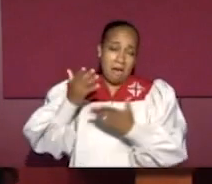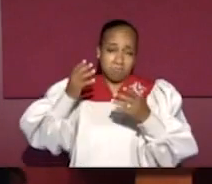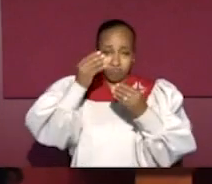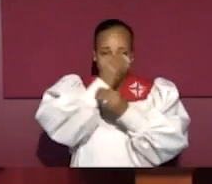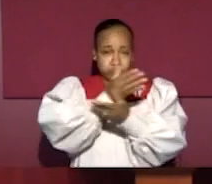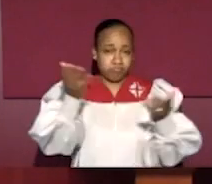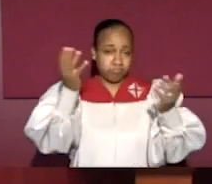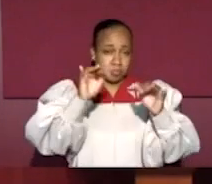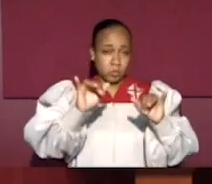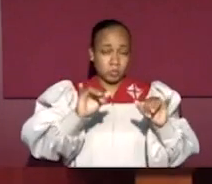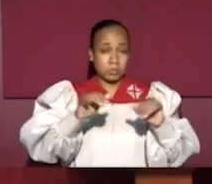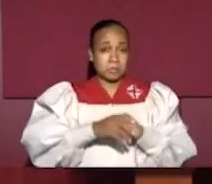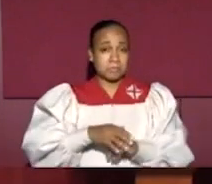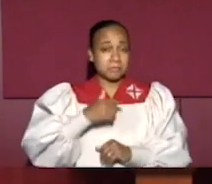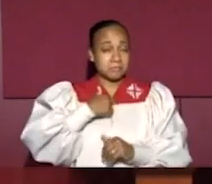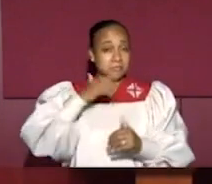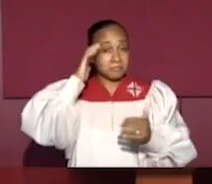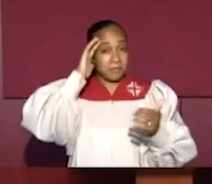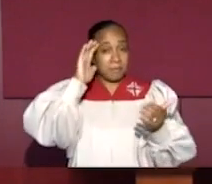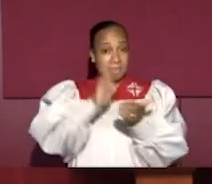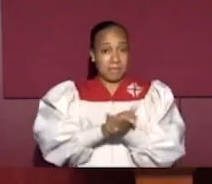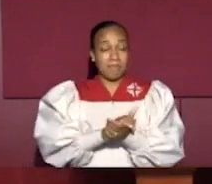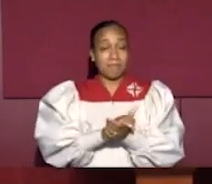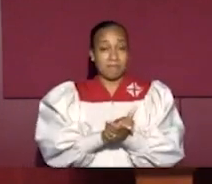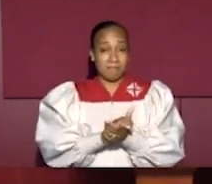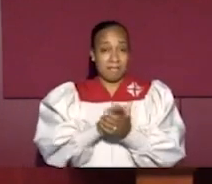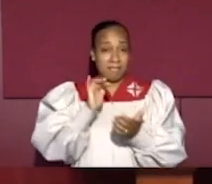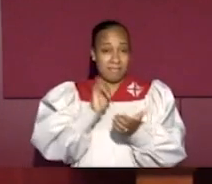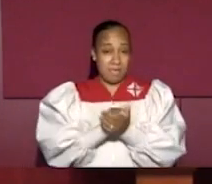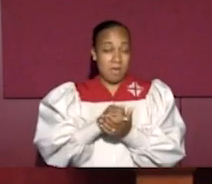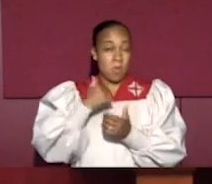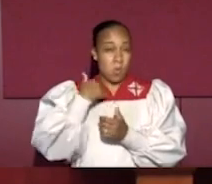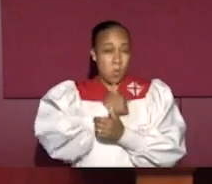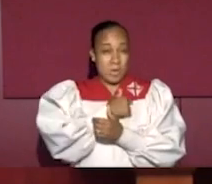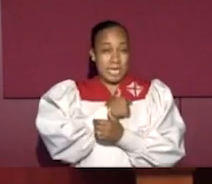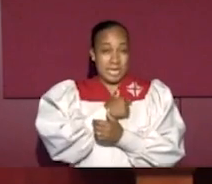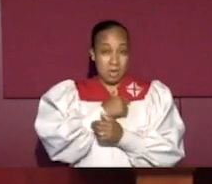saying it to you. I believe that we are